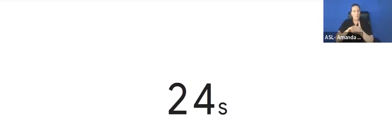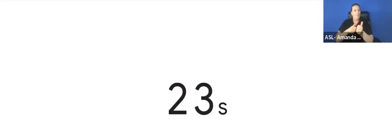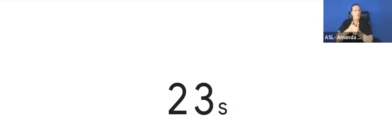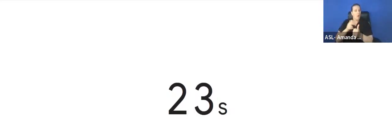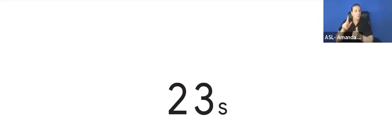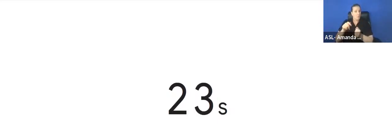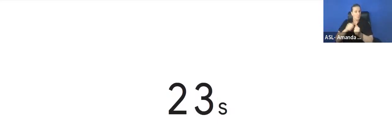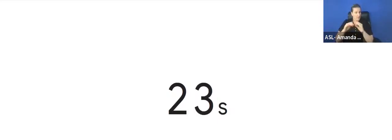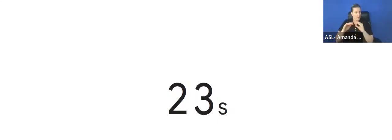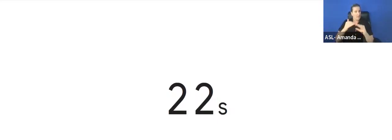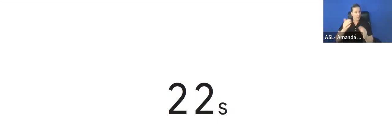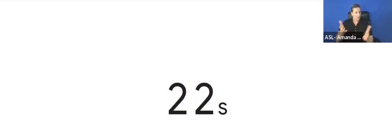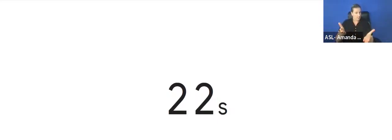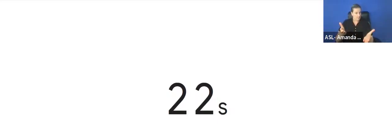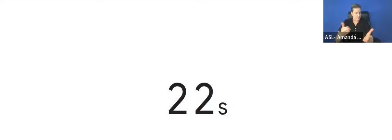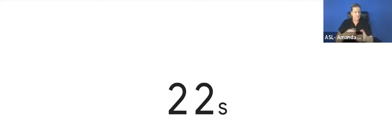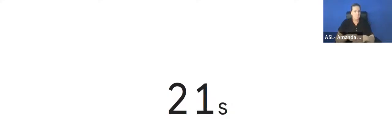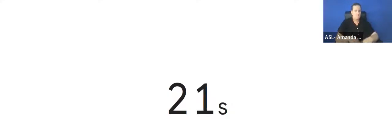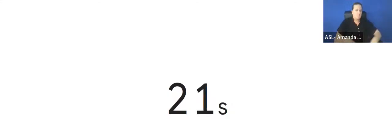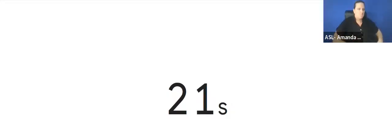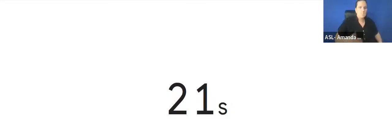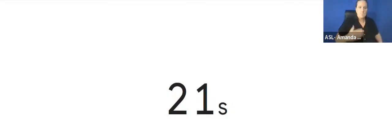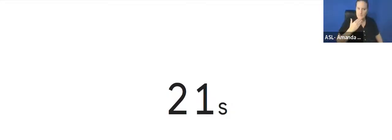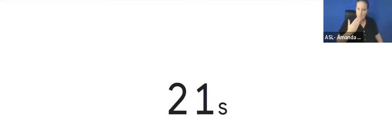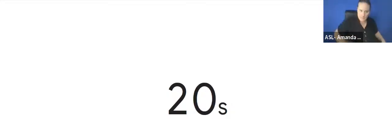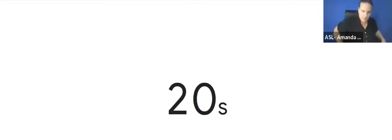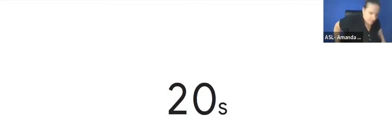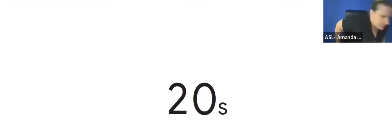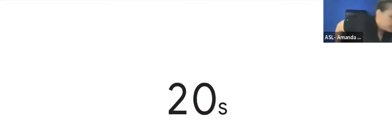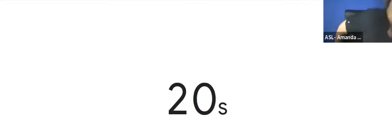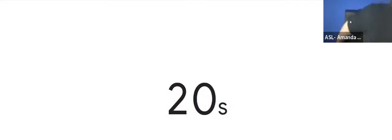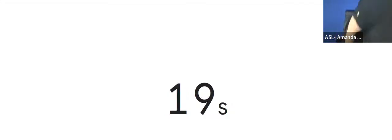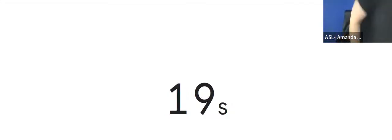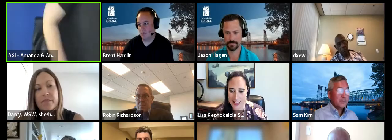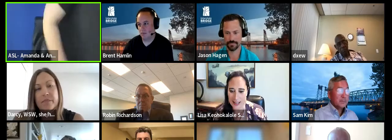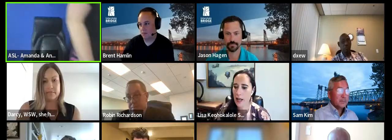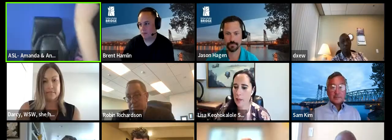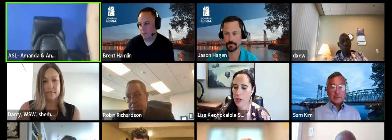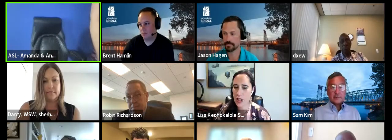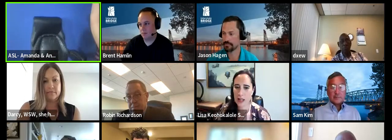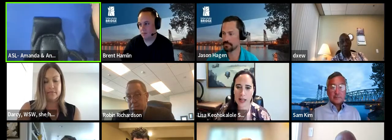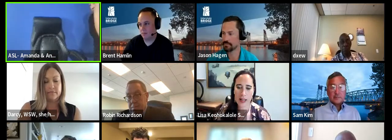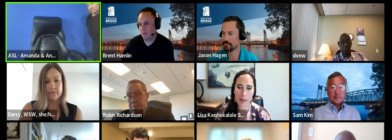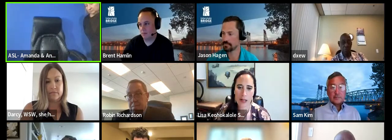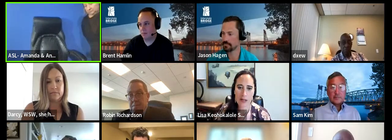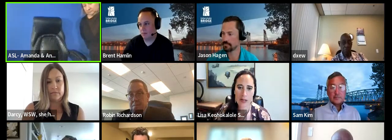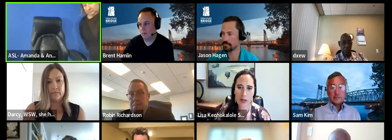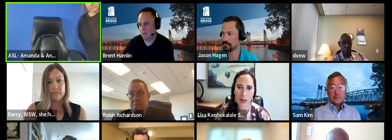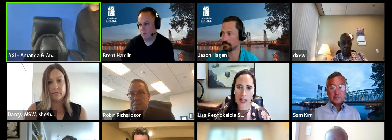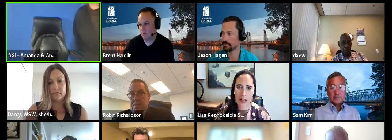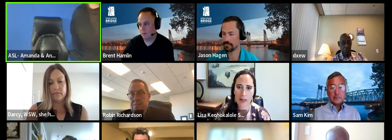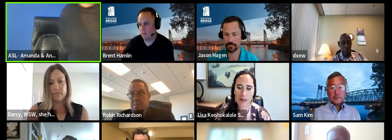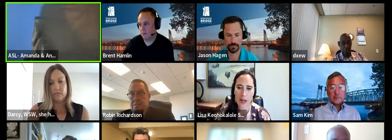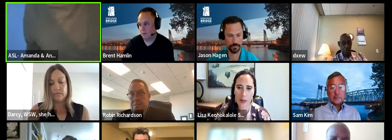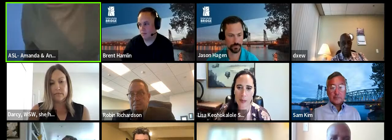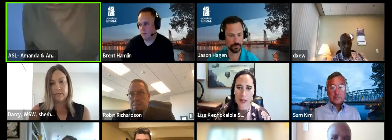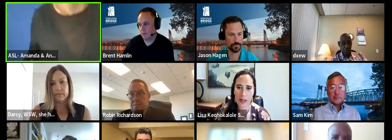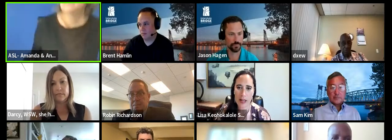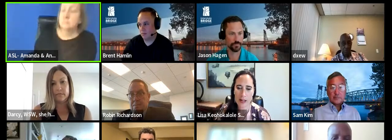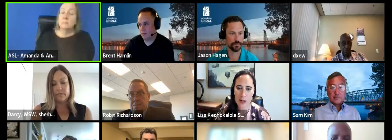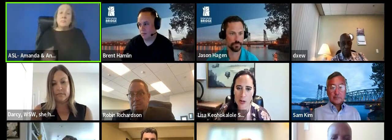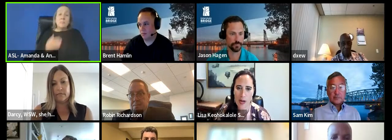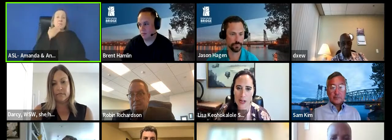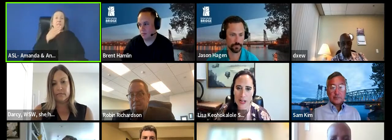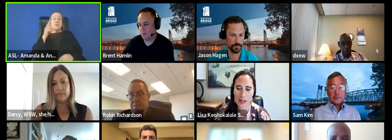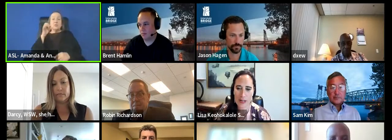up with an email. Thank you. Thank you, Karen. Appreciate that email so that we can follow up